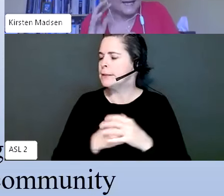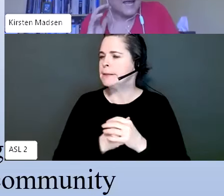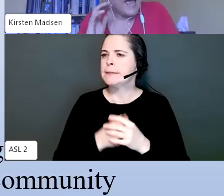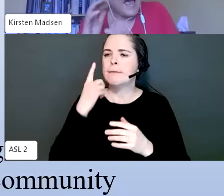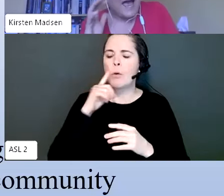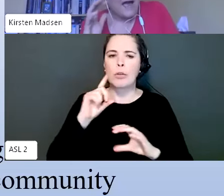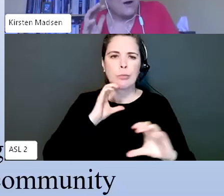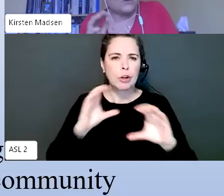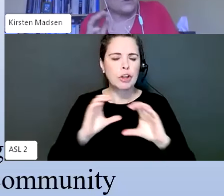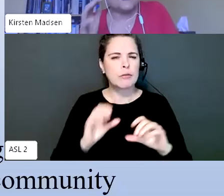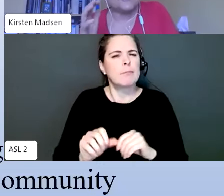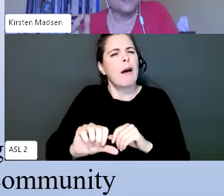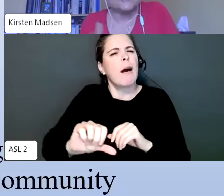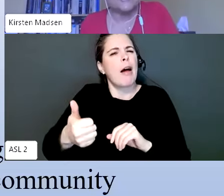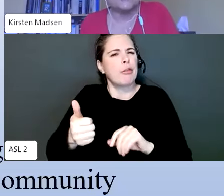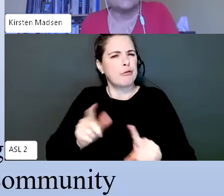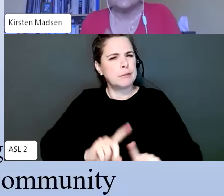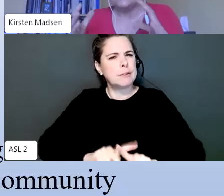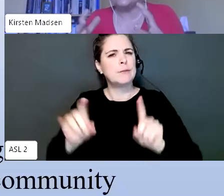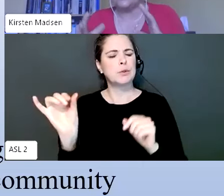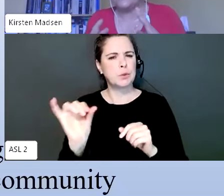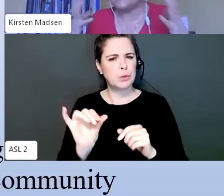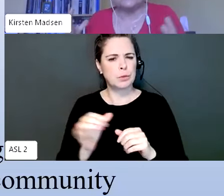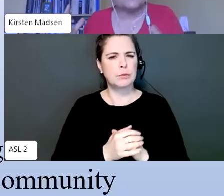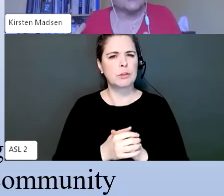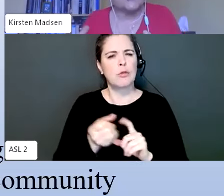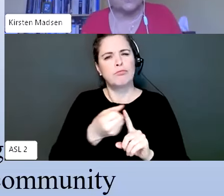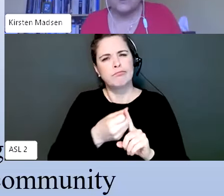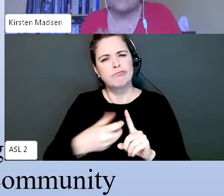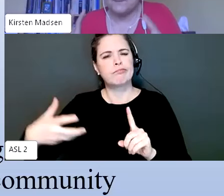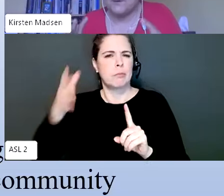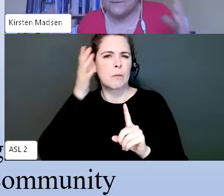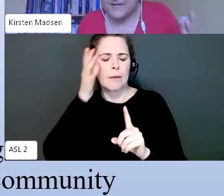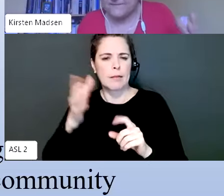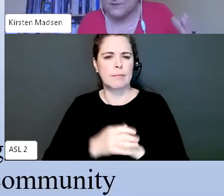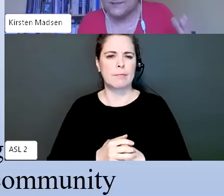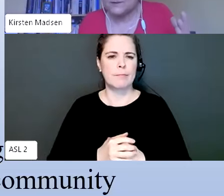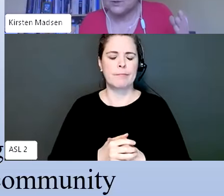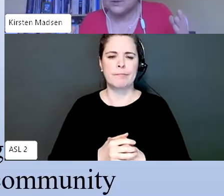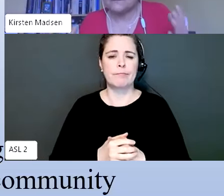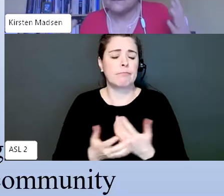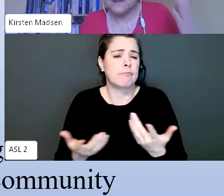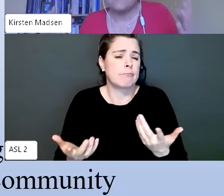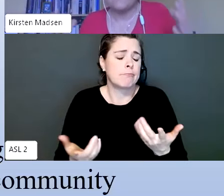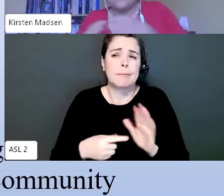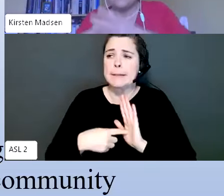and how the message that sends. So in certain sites where you have people from diverse cultural